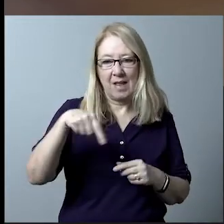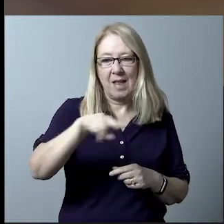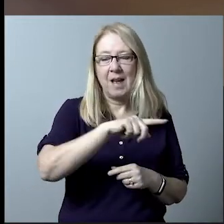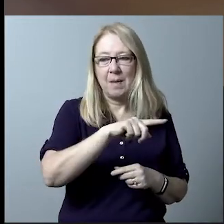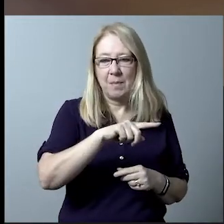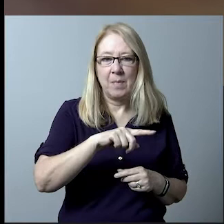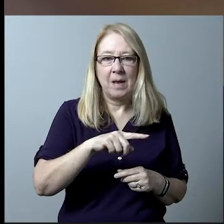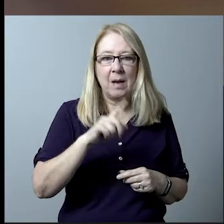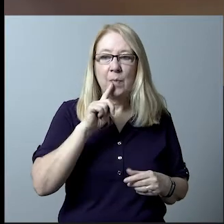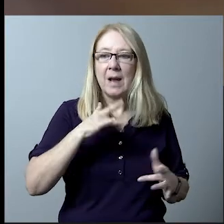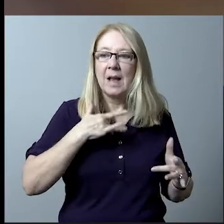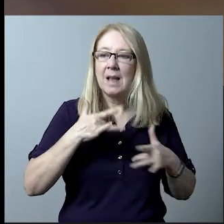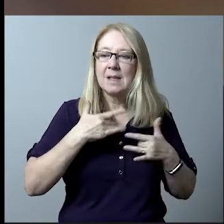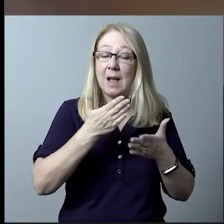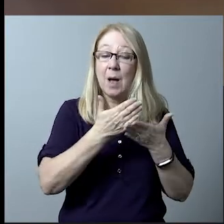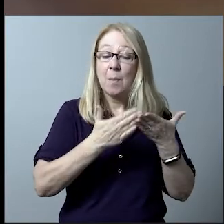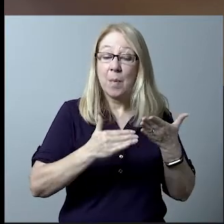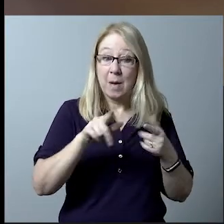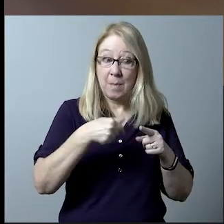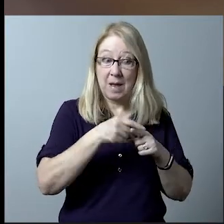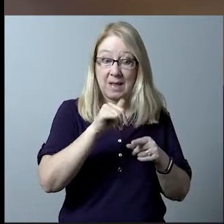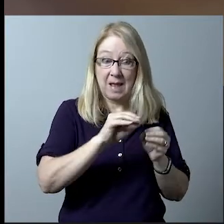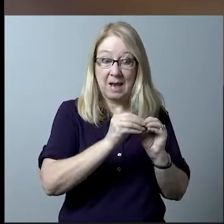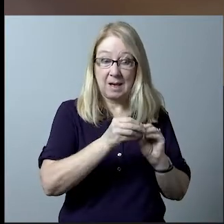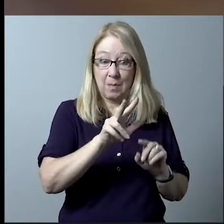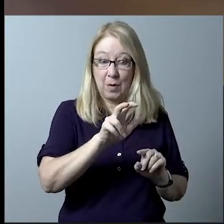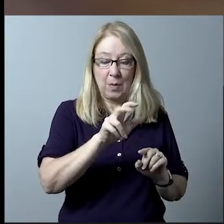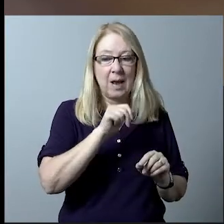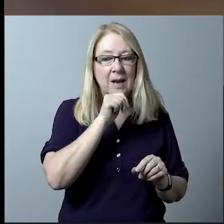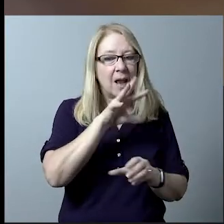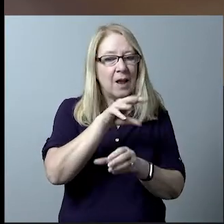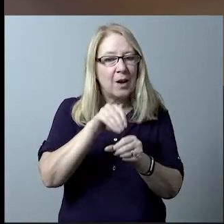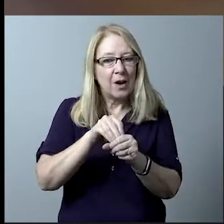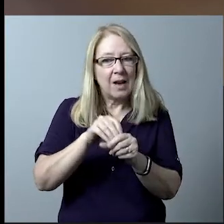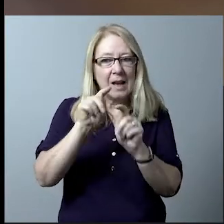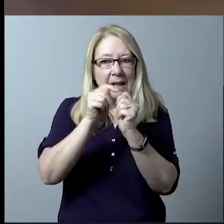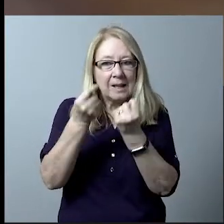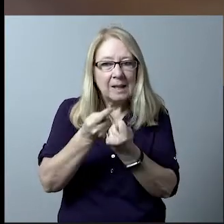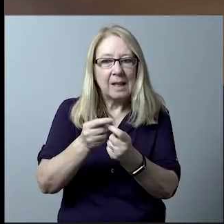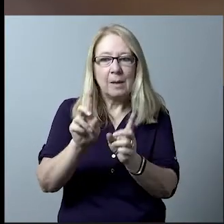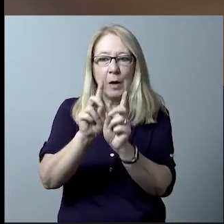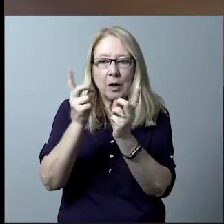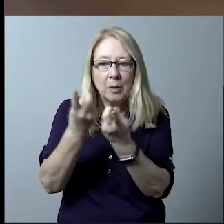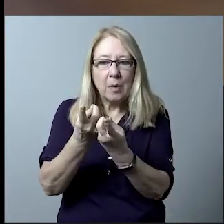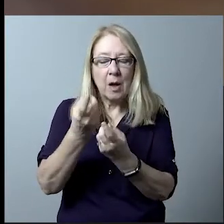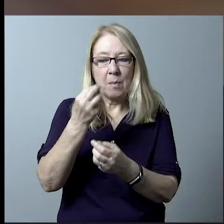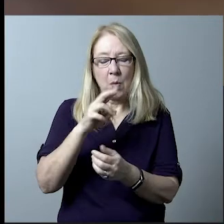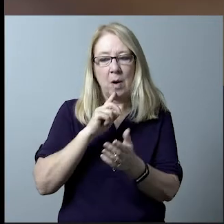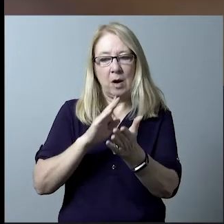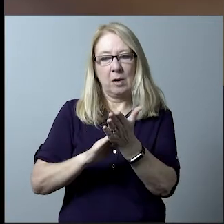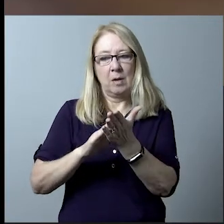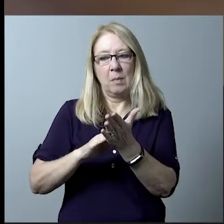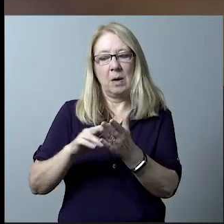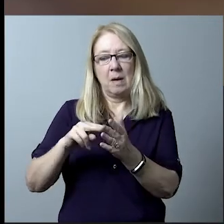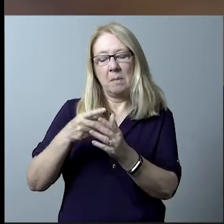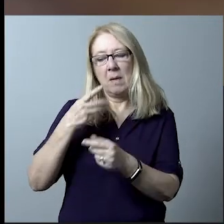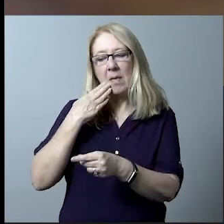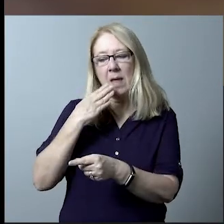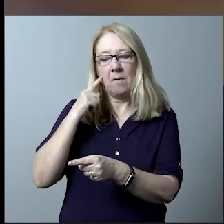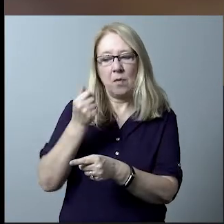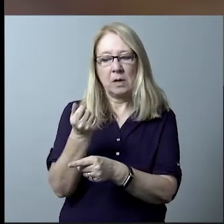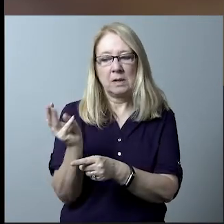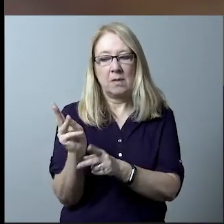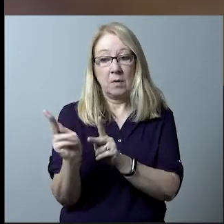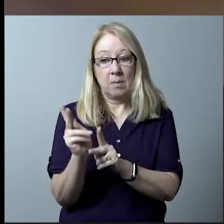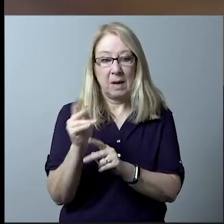kudos written across campus. The exciting part about this number is it doesn't take into account teams, departments, or even kudos that